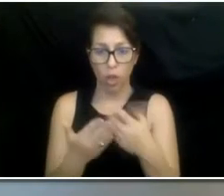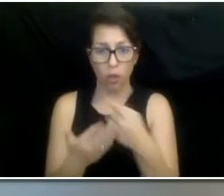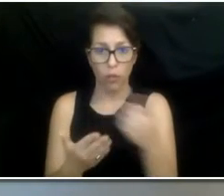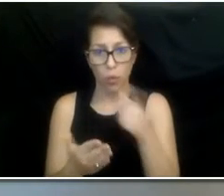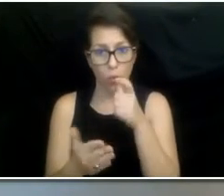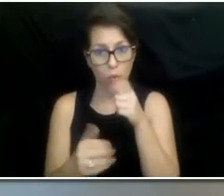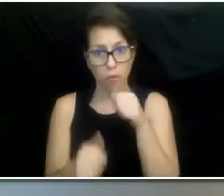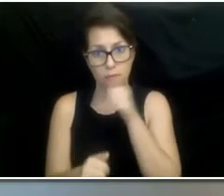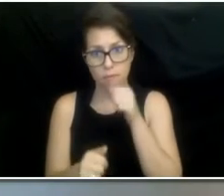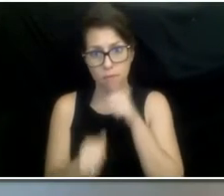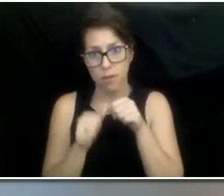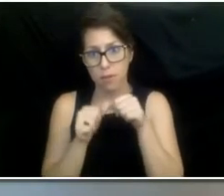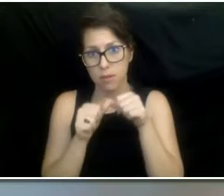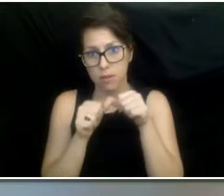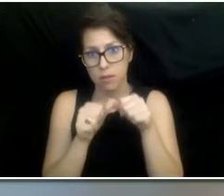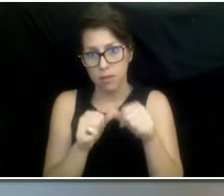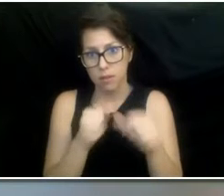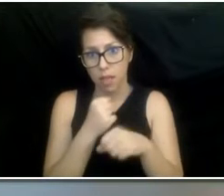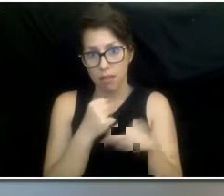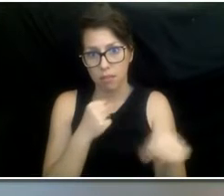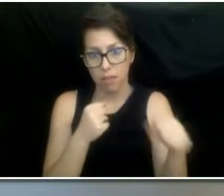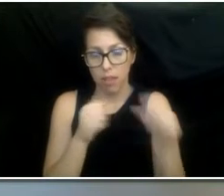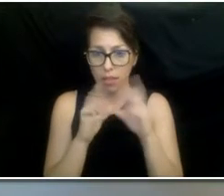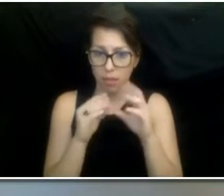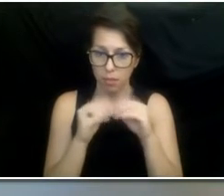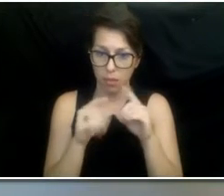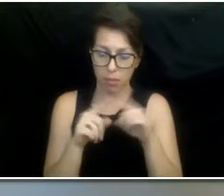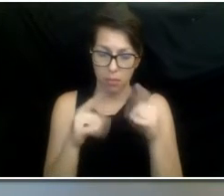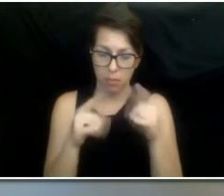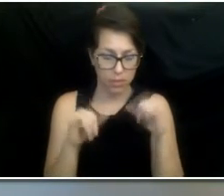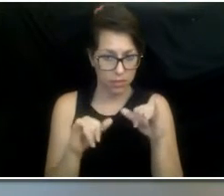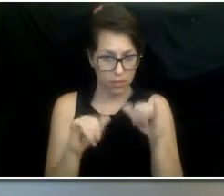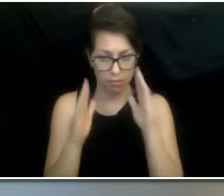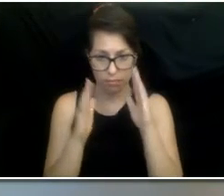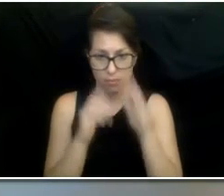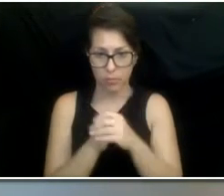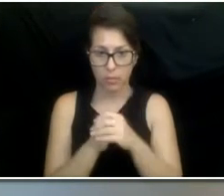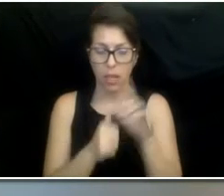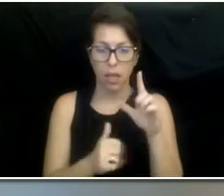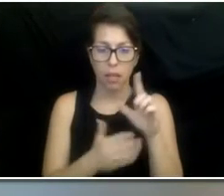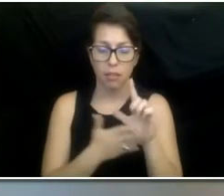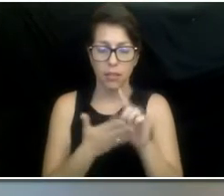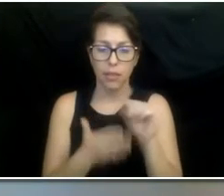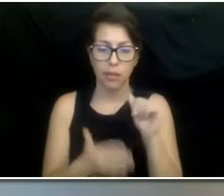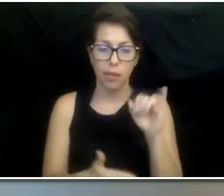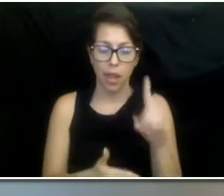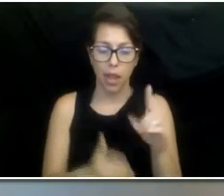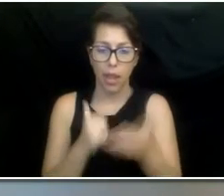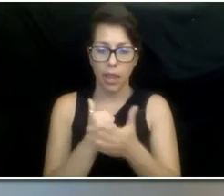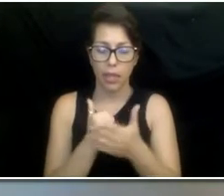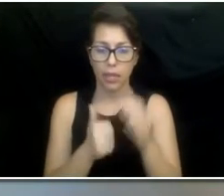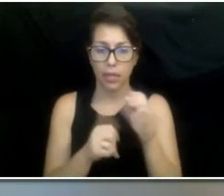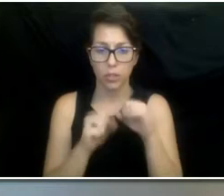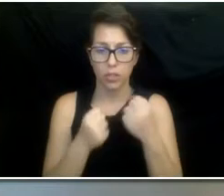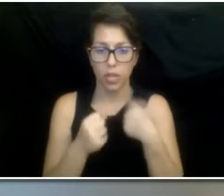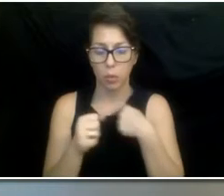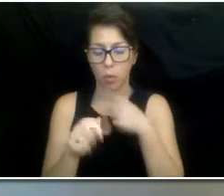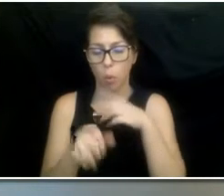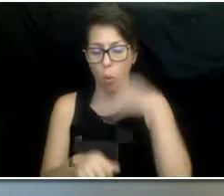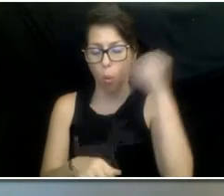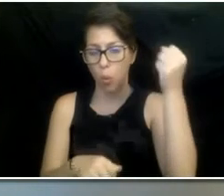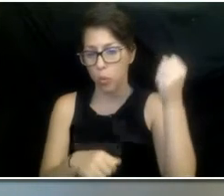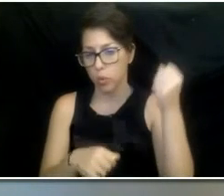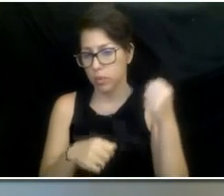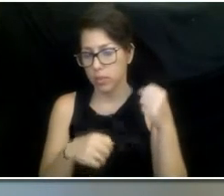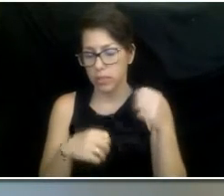criminal and juvenile rights divisions serve over 300,000 individual matters each year the family